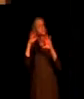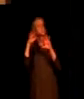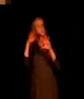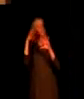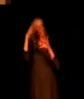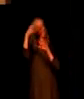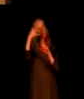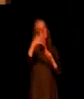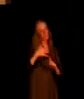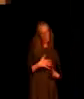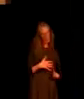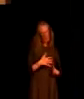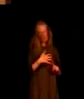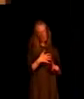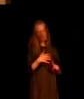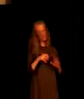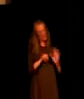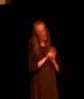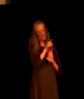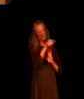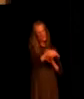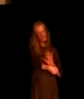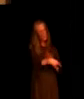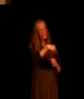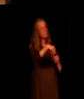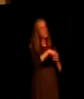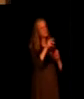them down and shoot them into the ocean.